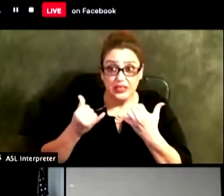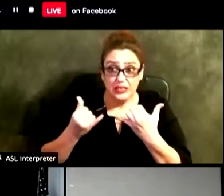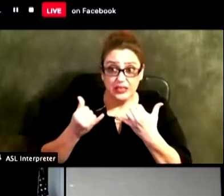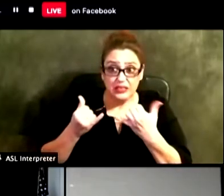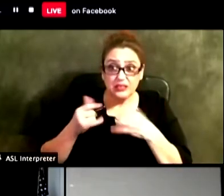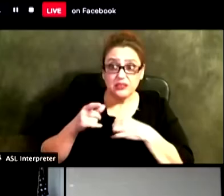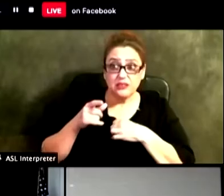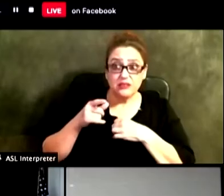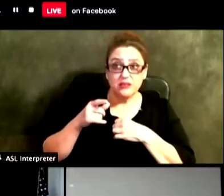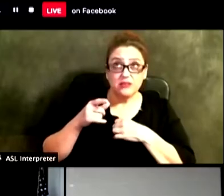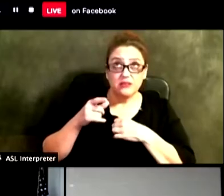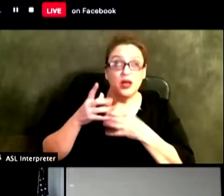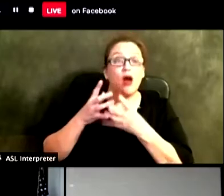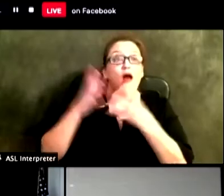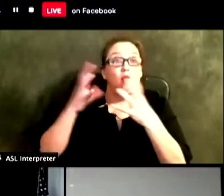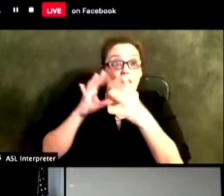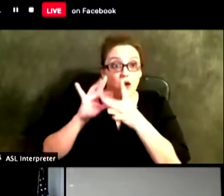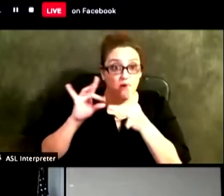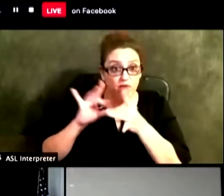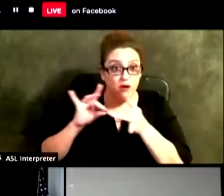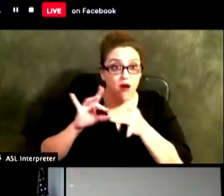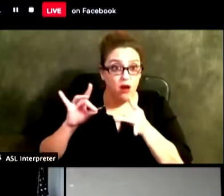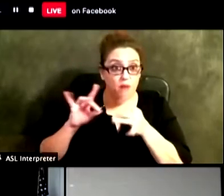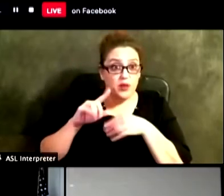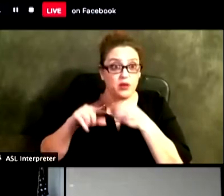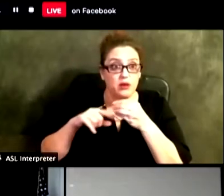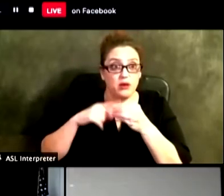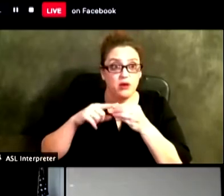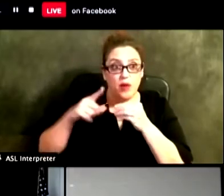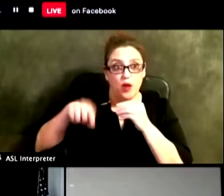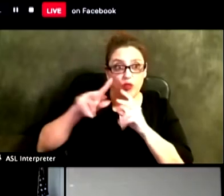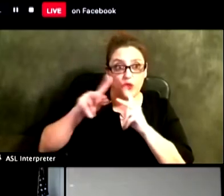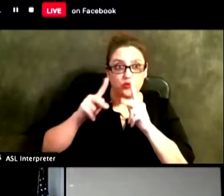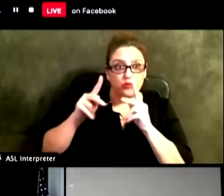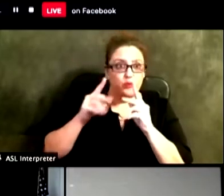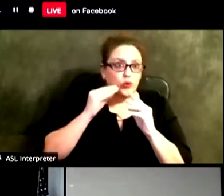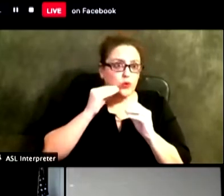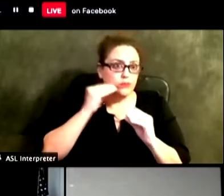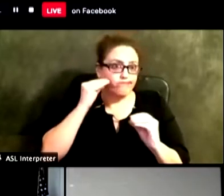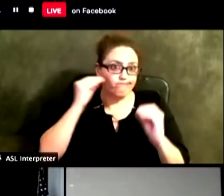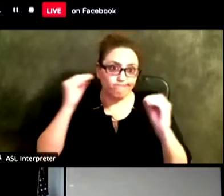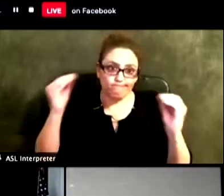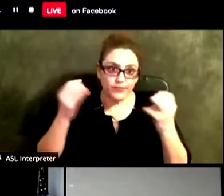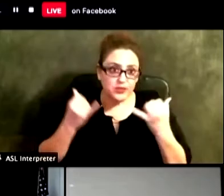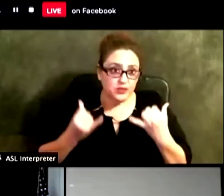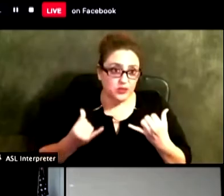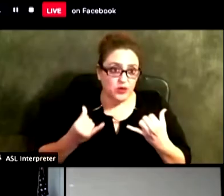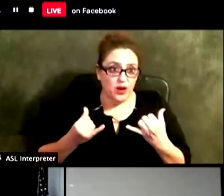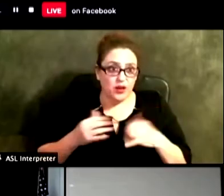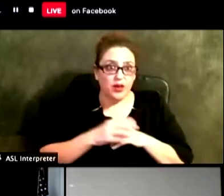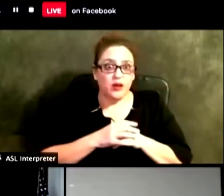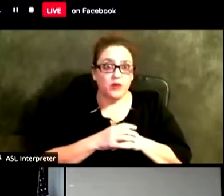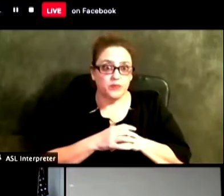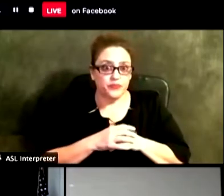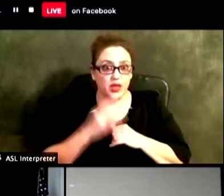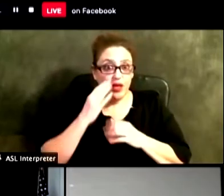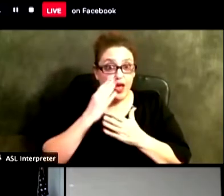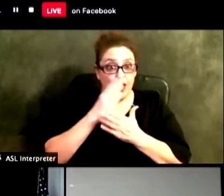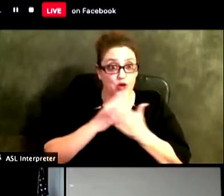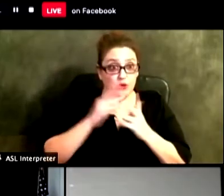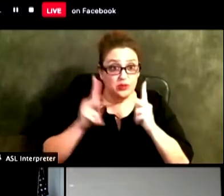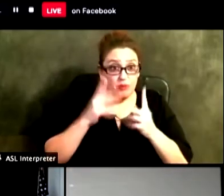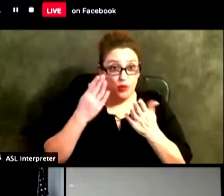there's been a lot of comments related to those who are not currently housed, and that's very valuable information. I know that some folks may be